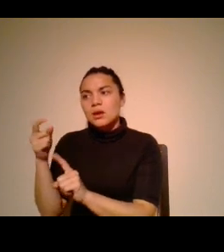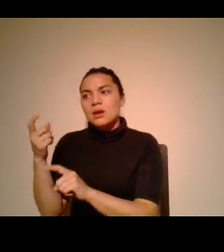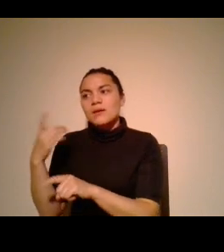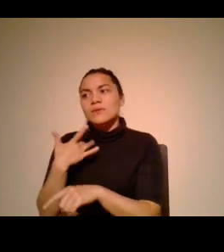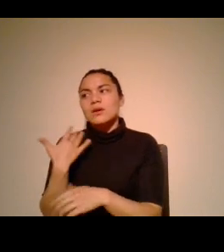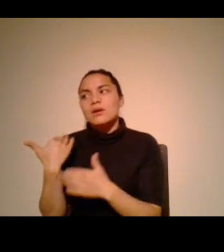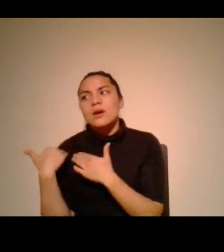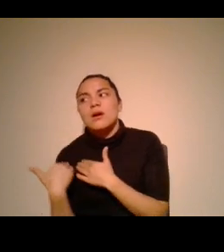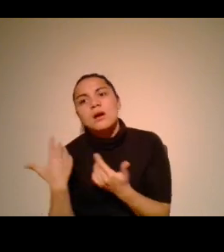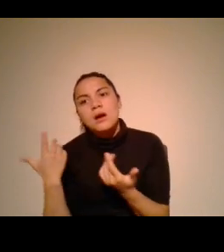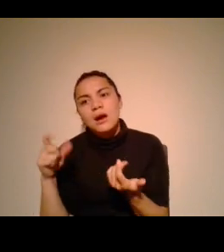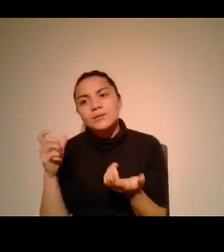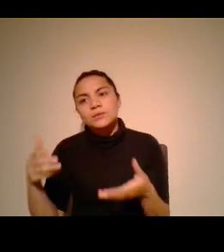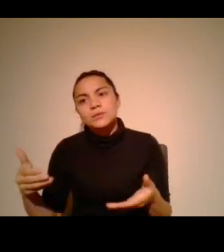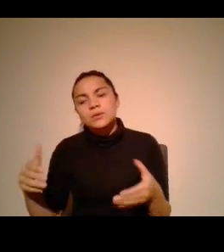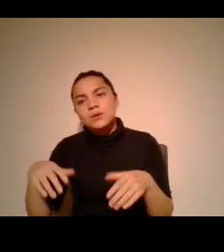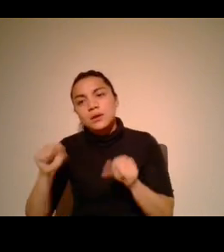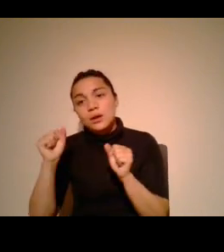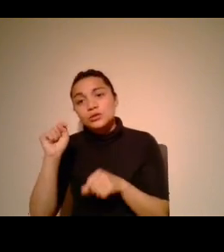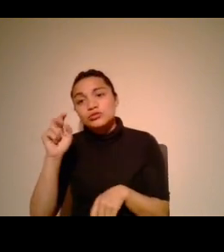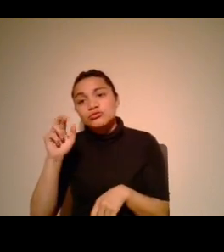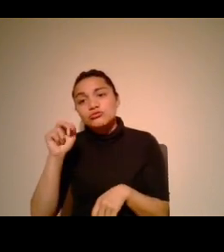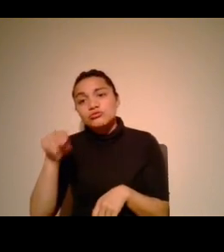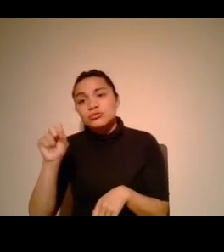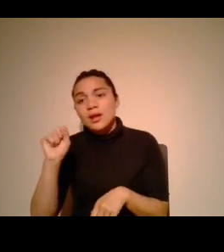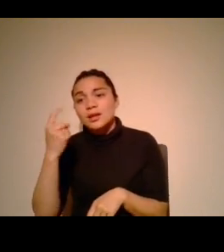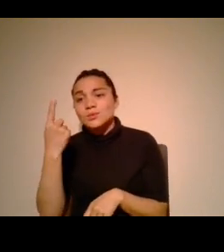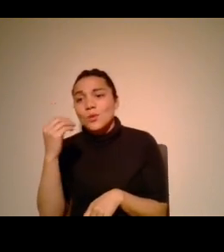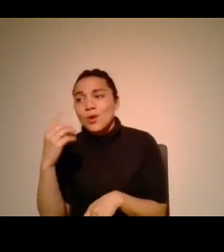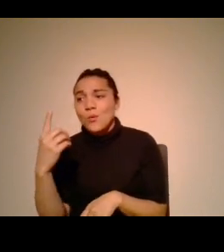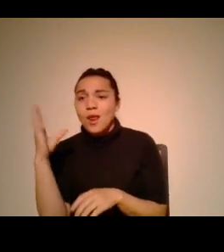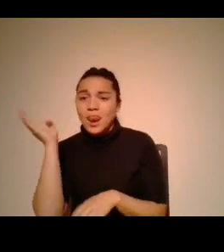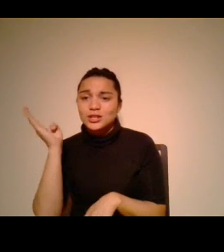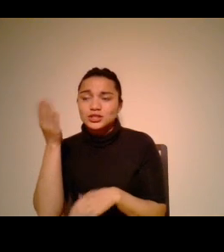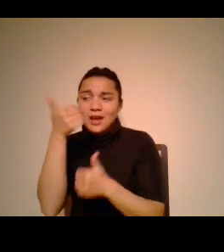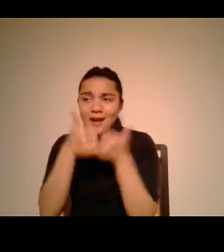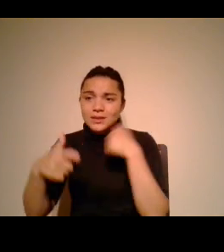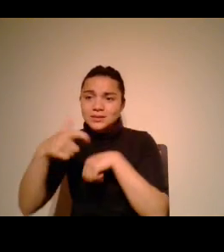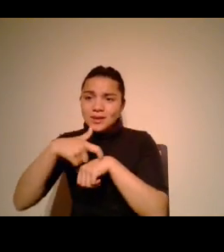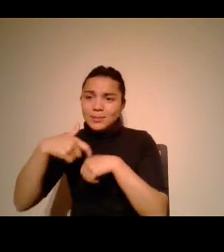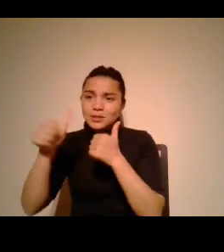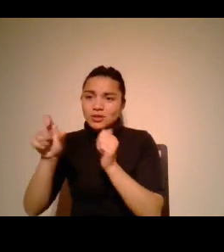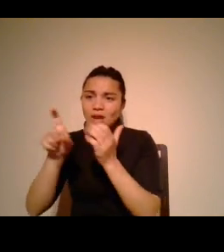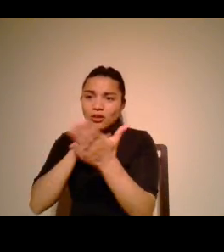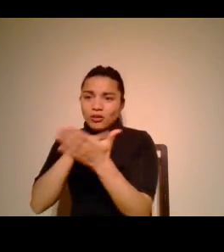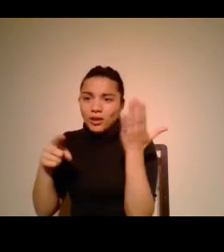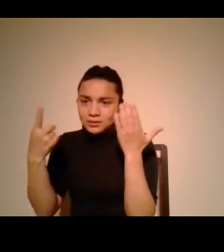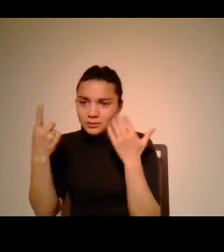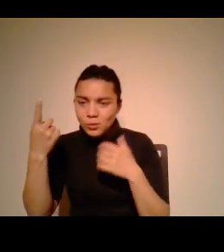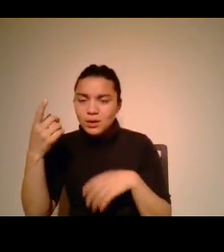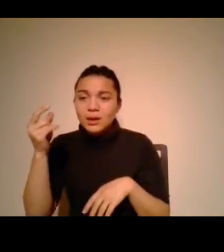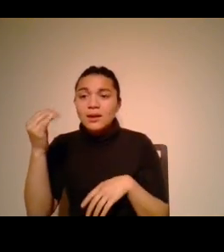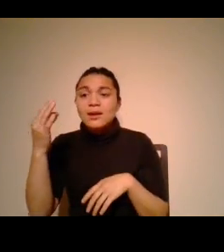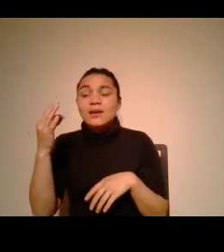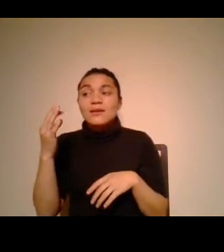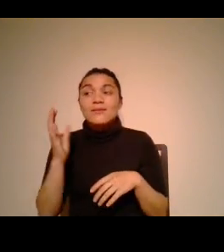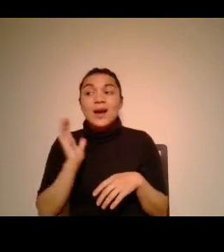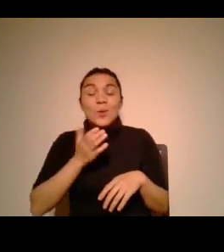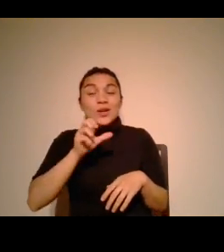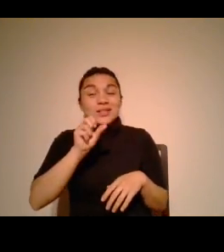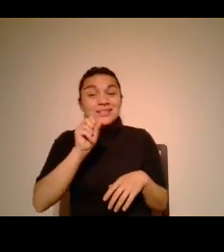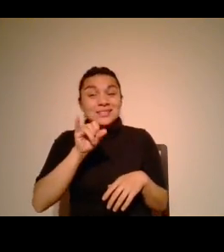lecture every time they try to say like, hey, don't say that rude thing. And if our cis allies are doing some of that work